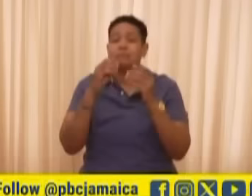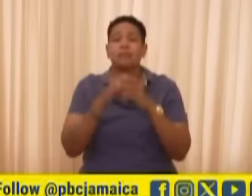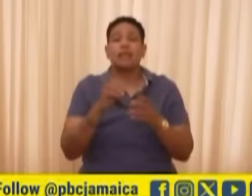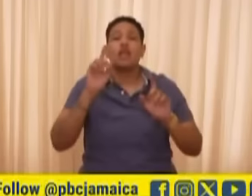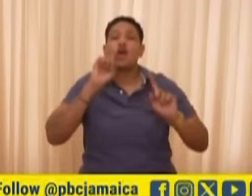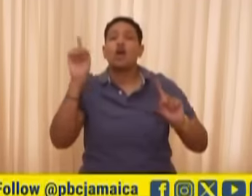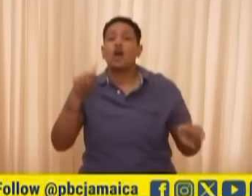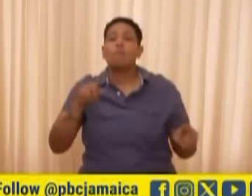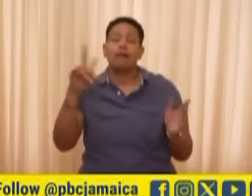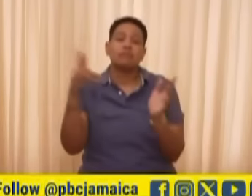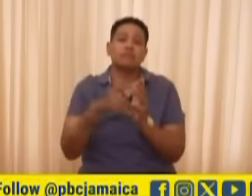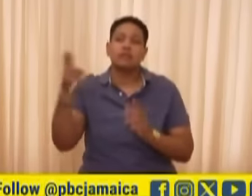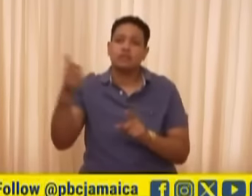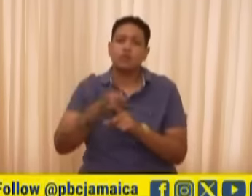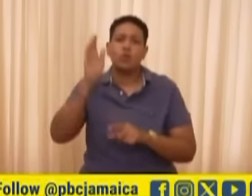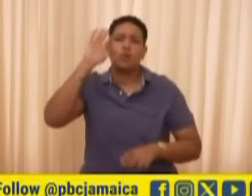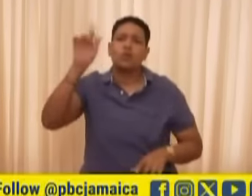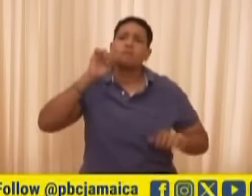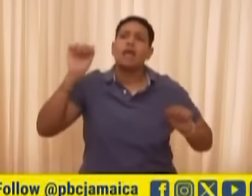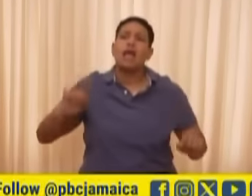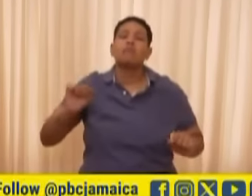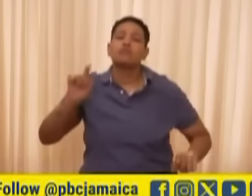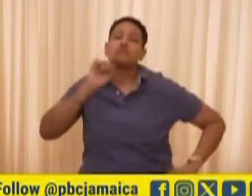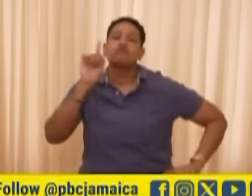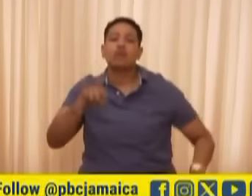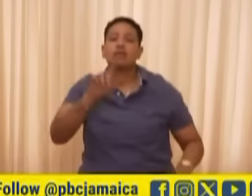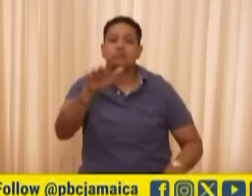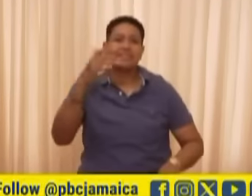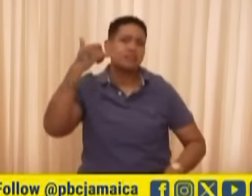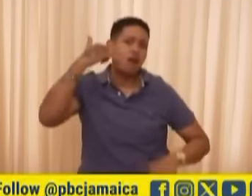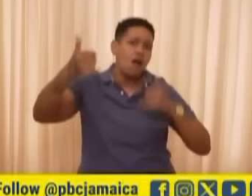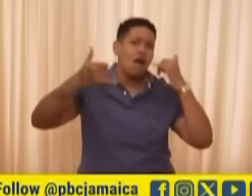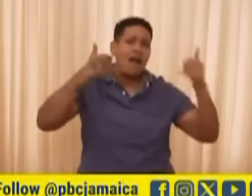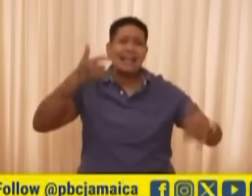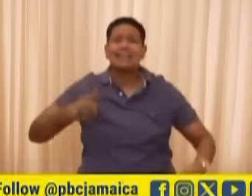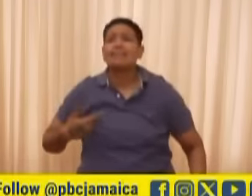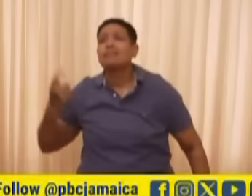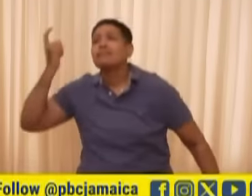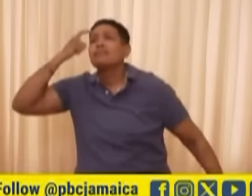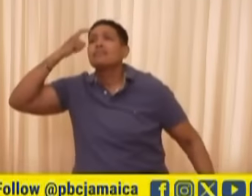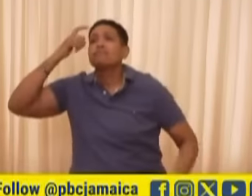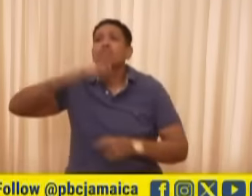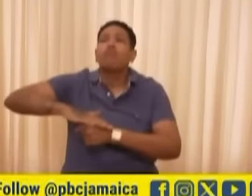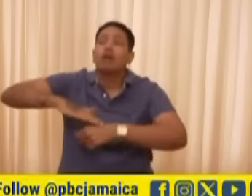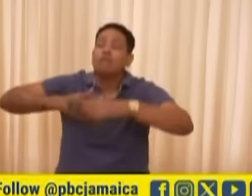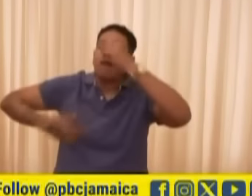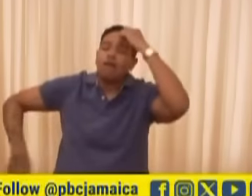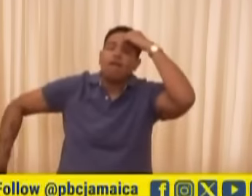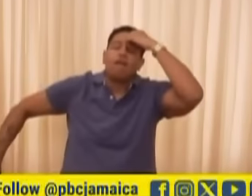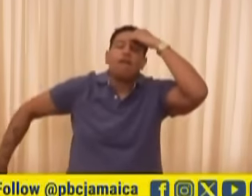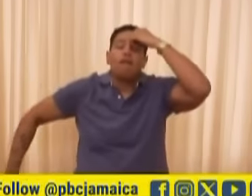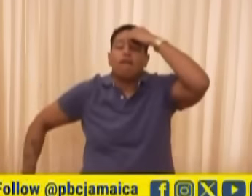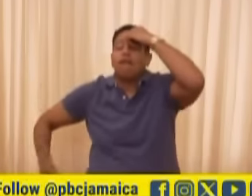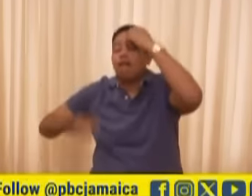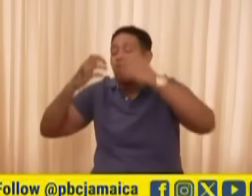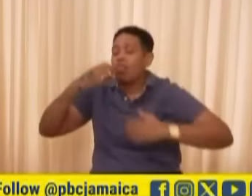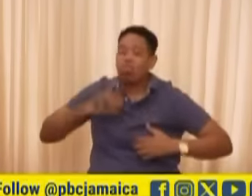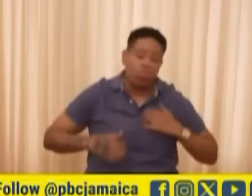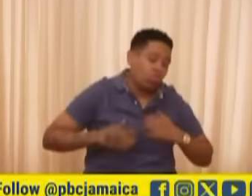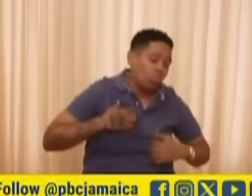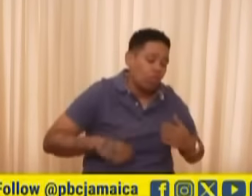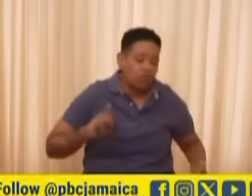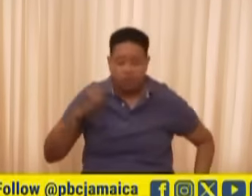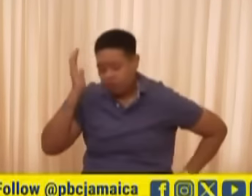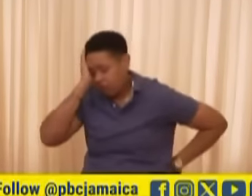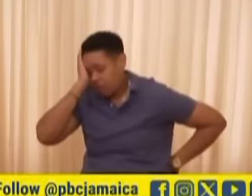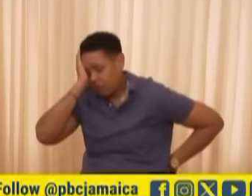center that will be able to respond to calls from individuals who are showing signs